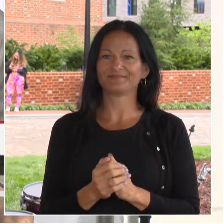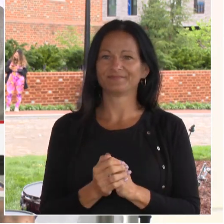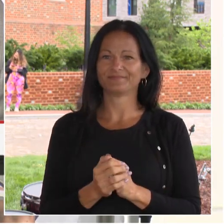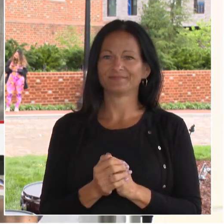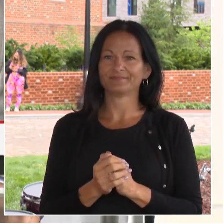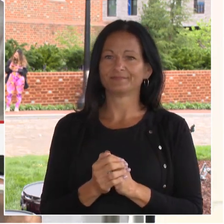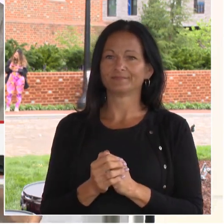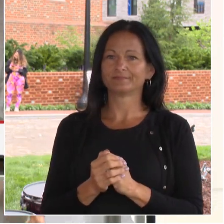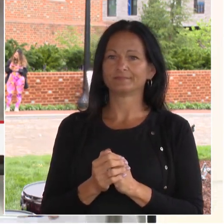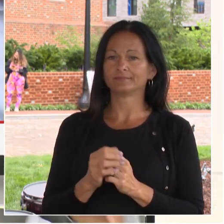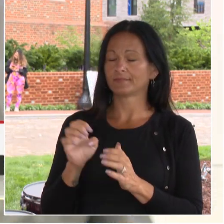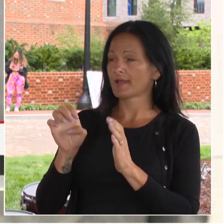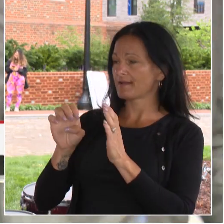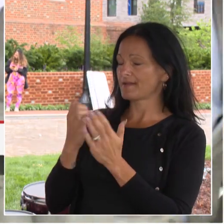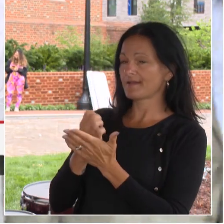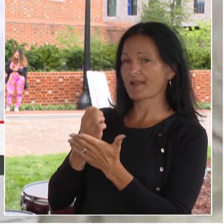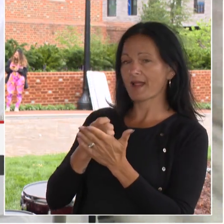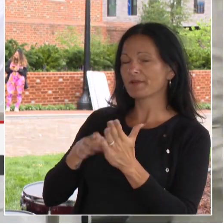Madam Mayor?